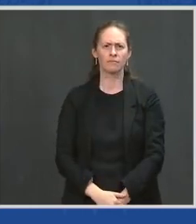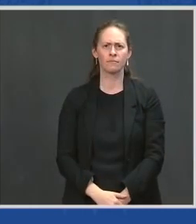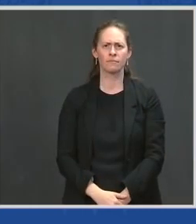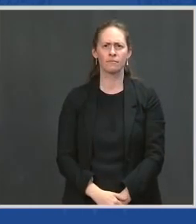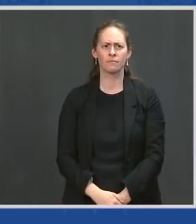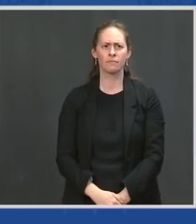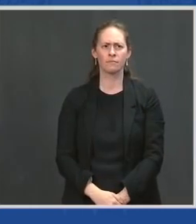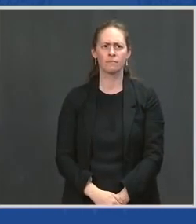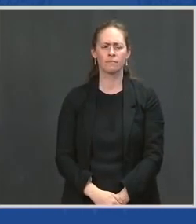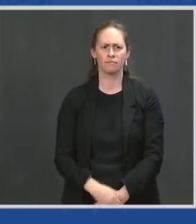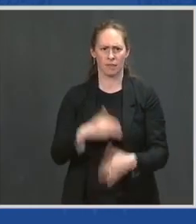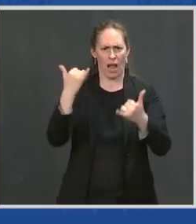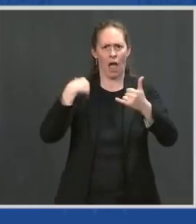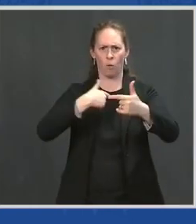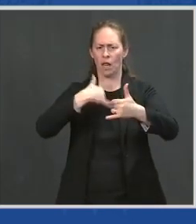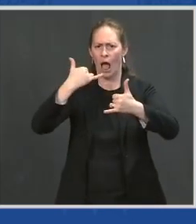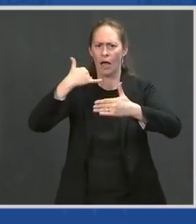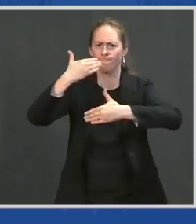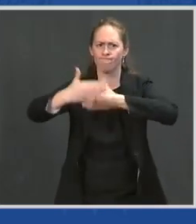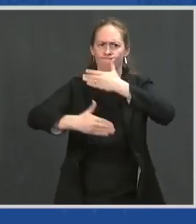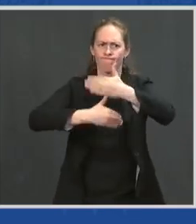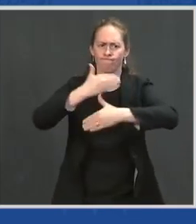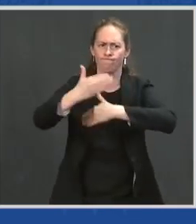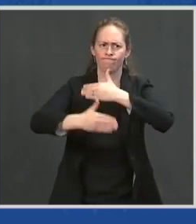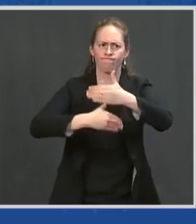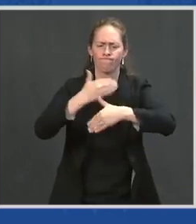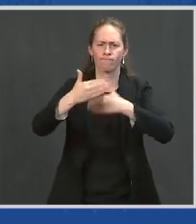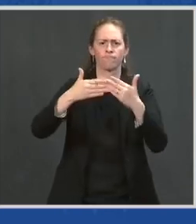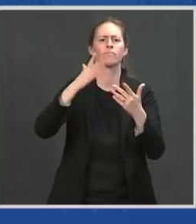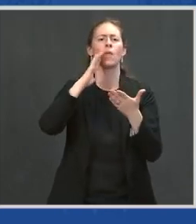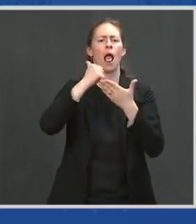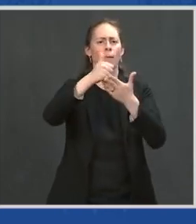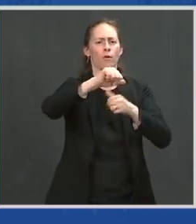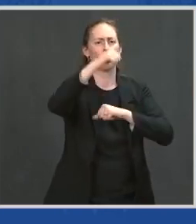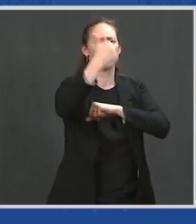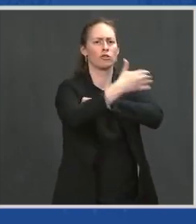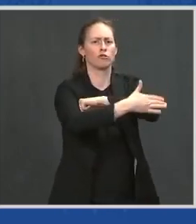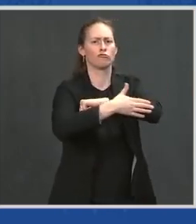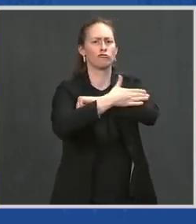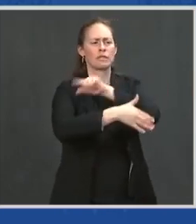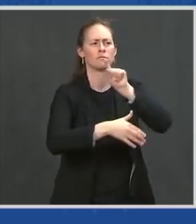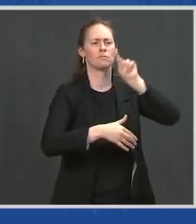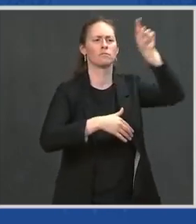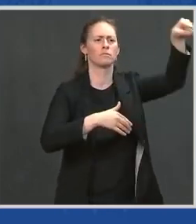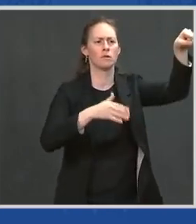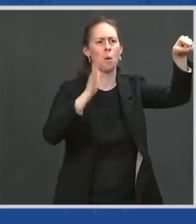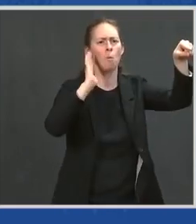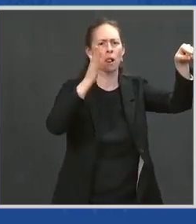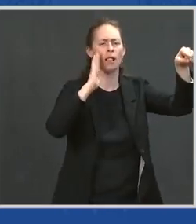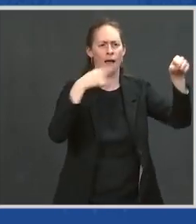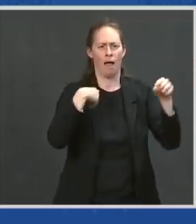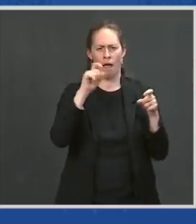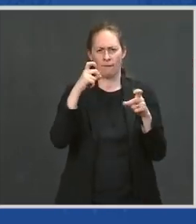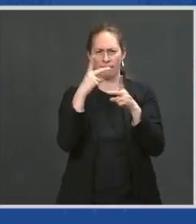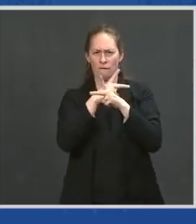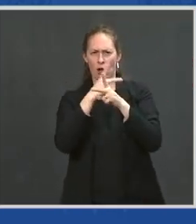process of doing that. We've done a little bit of that already. We're looking at what is going to be done